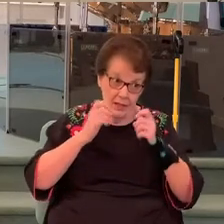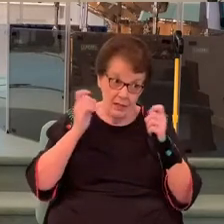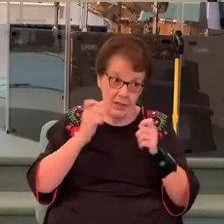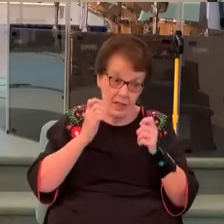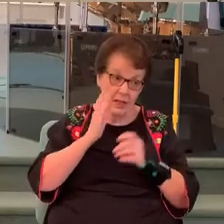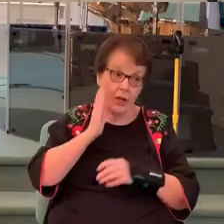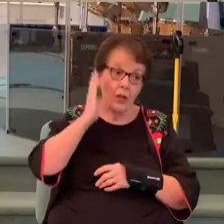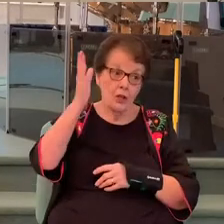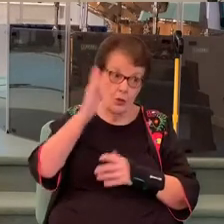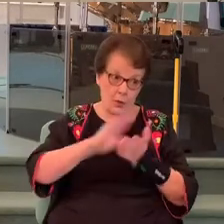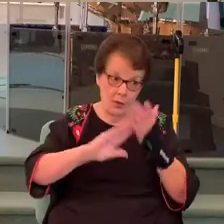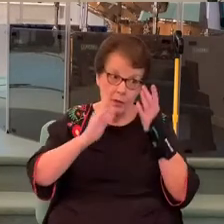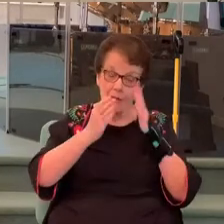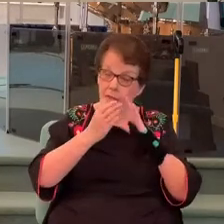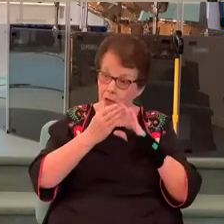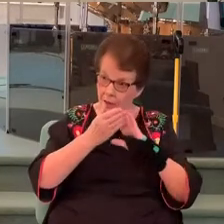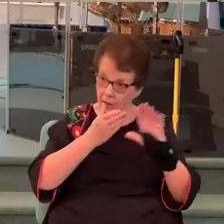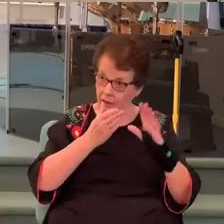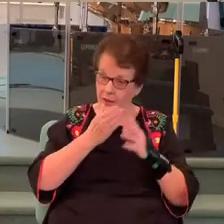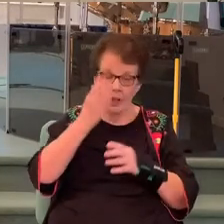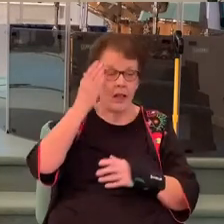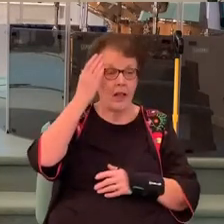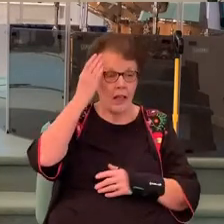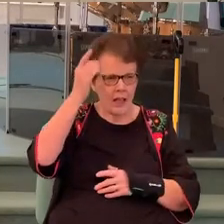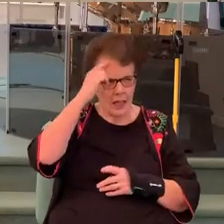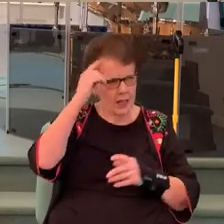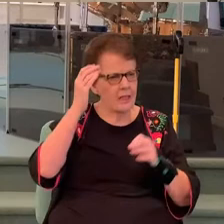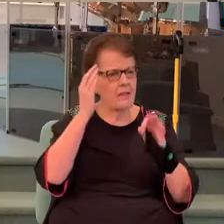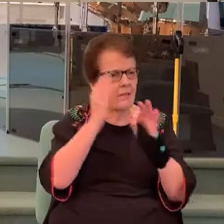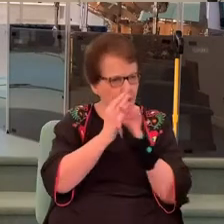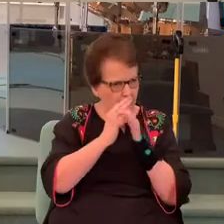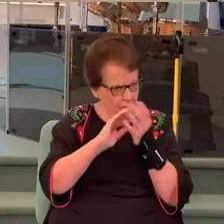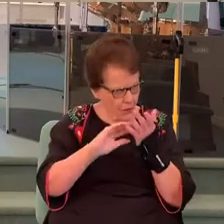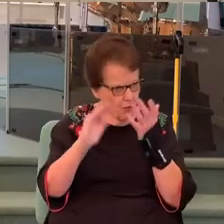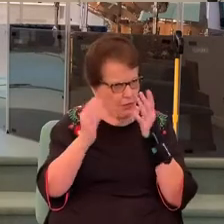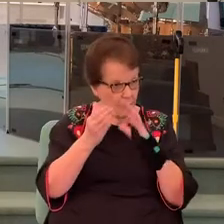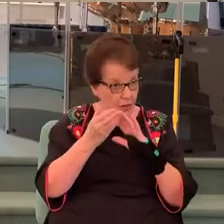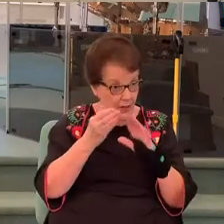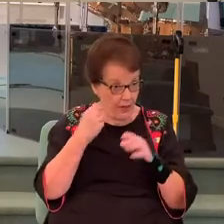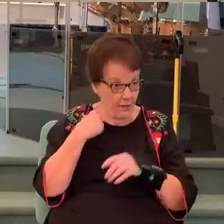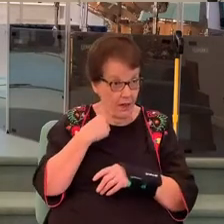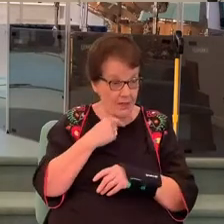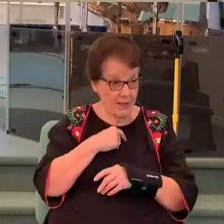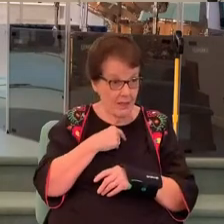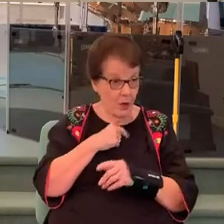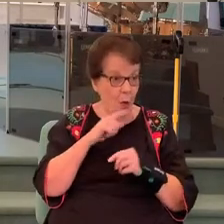I confess my sins, he is faithful to forgive me.